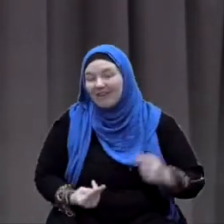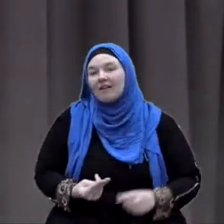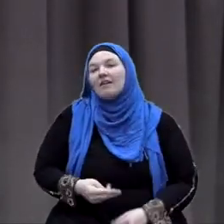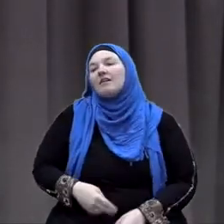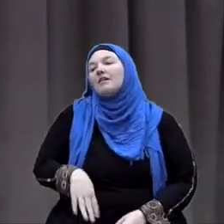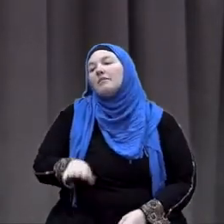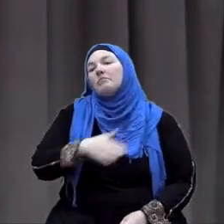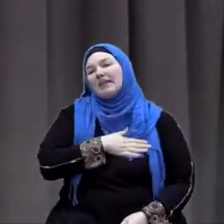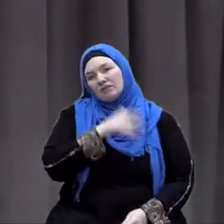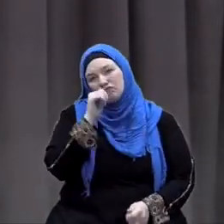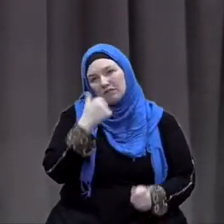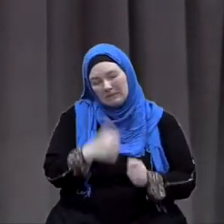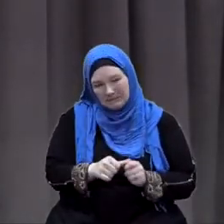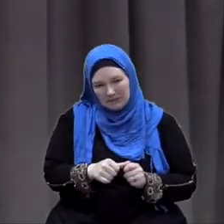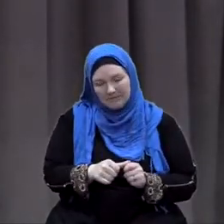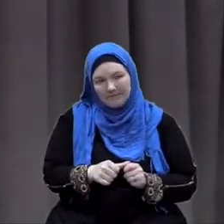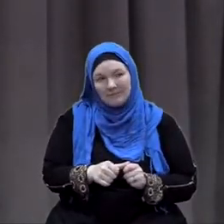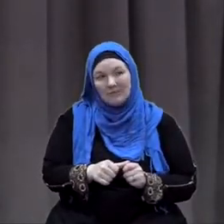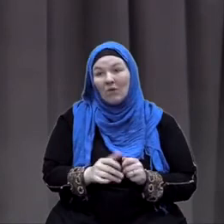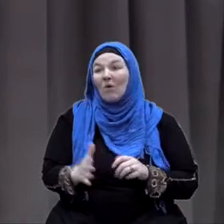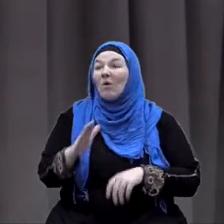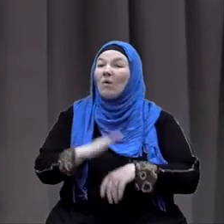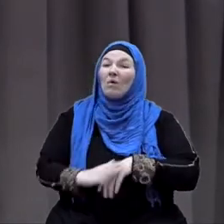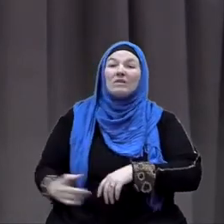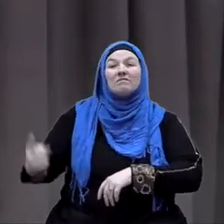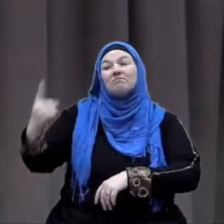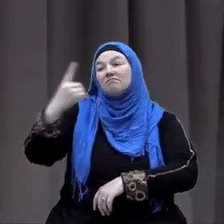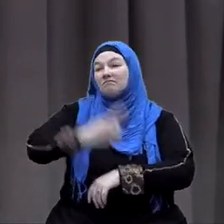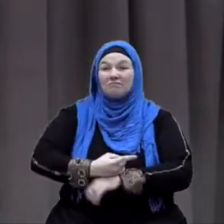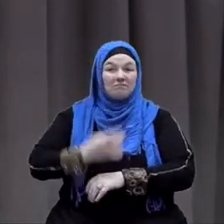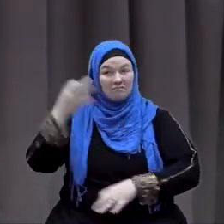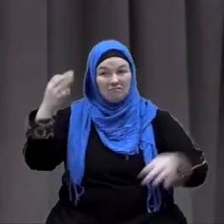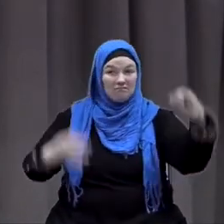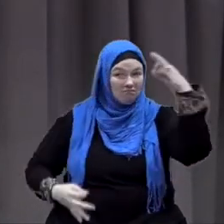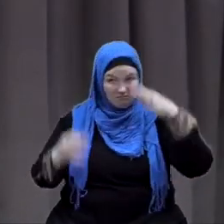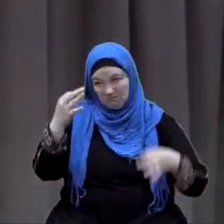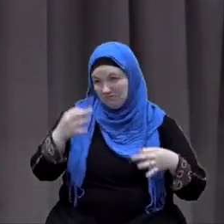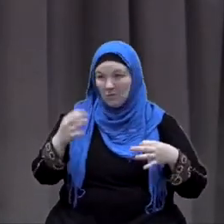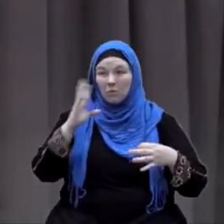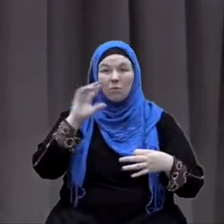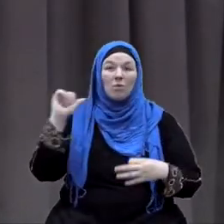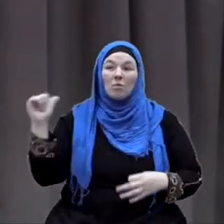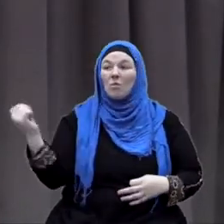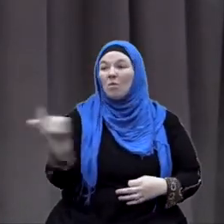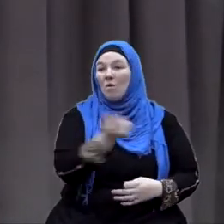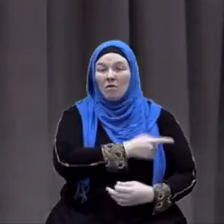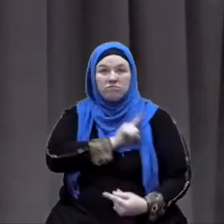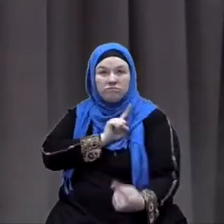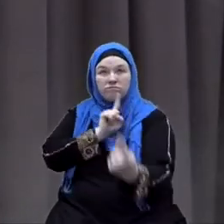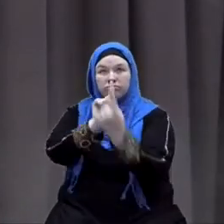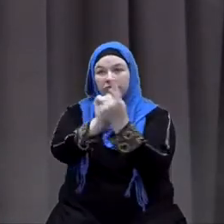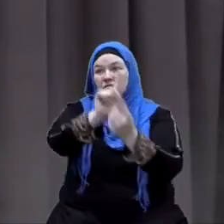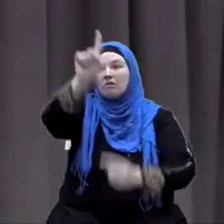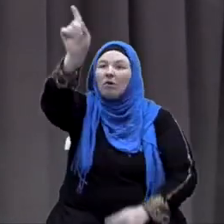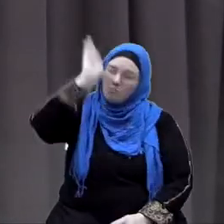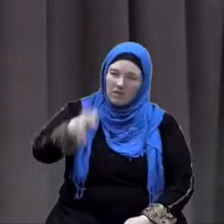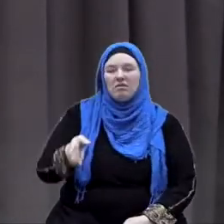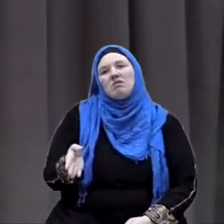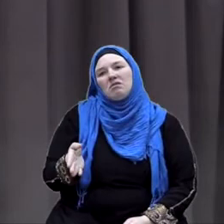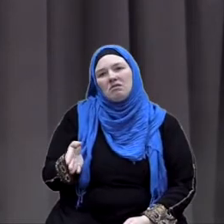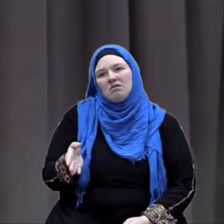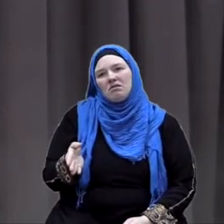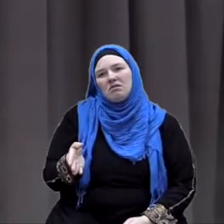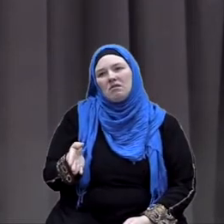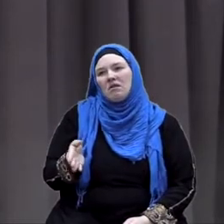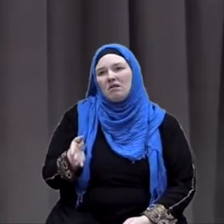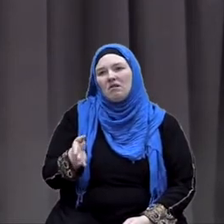remember that on the day of judgment, we are all going to stand questioning. That much I hope we